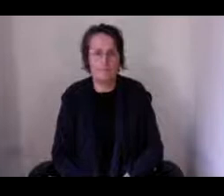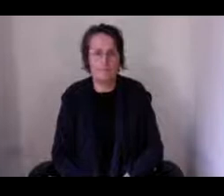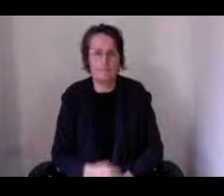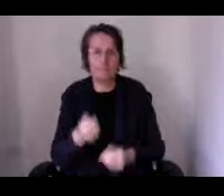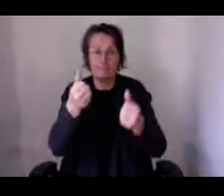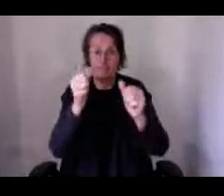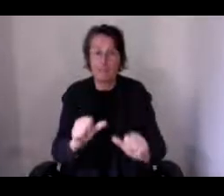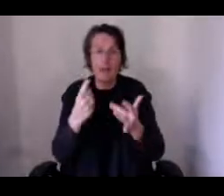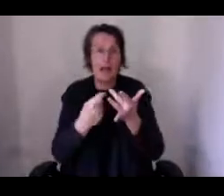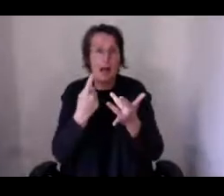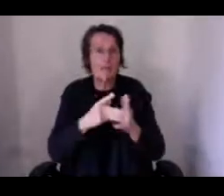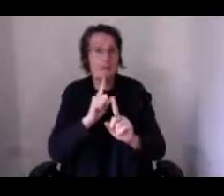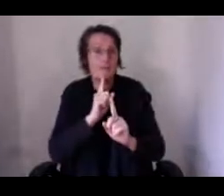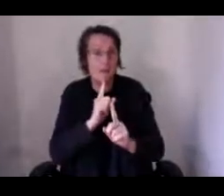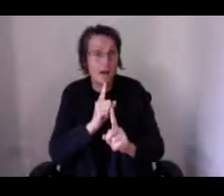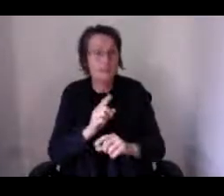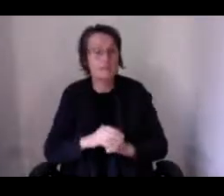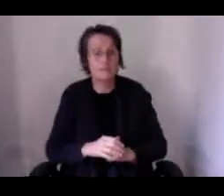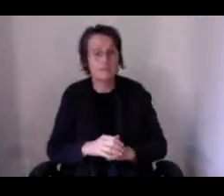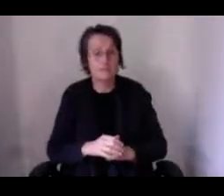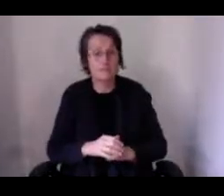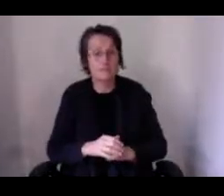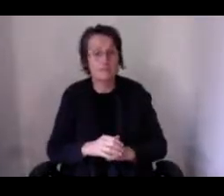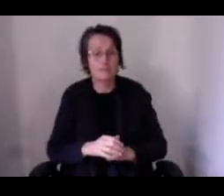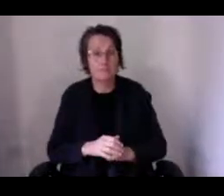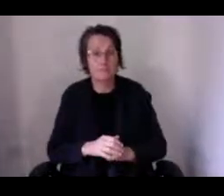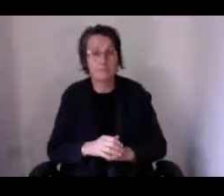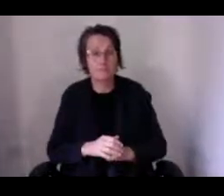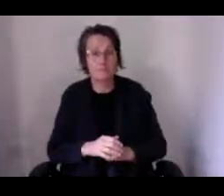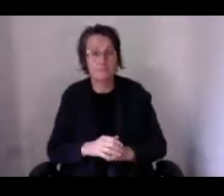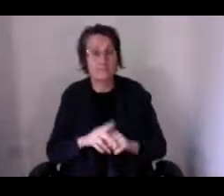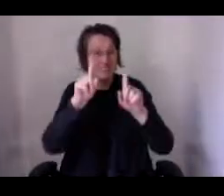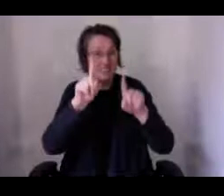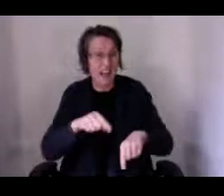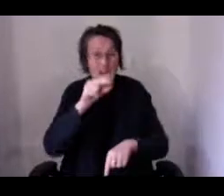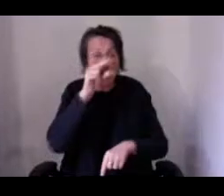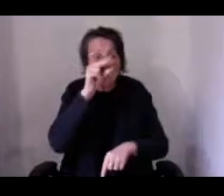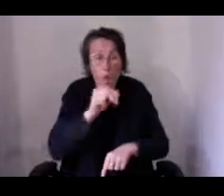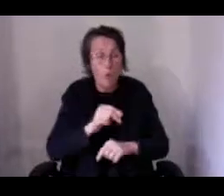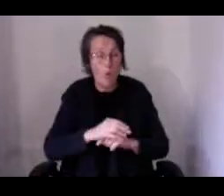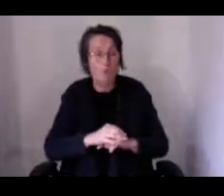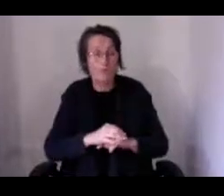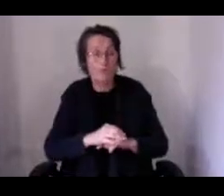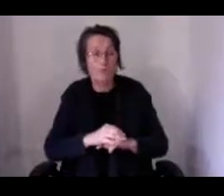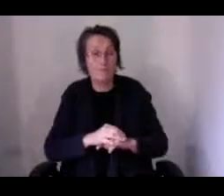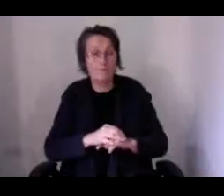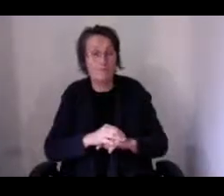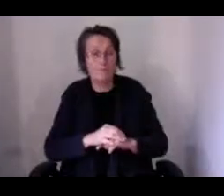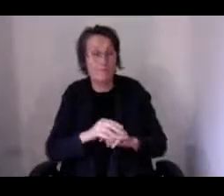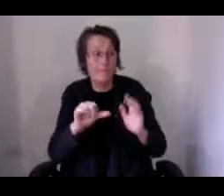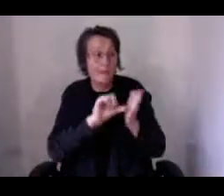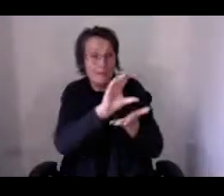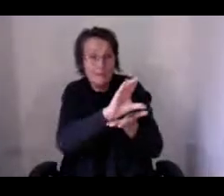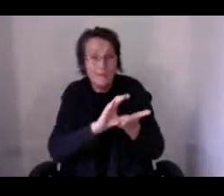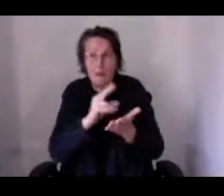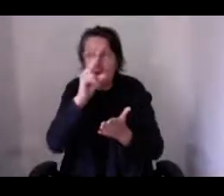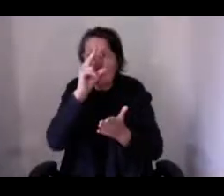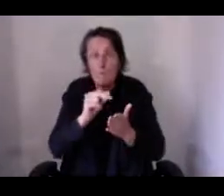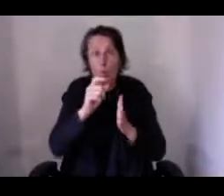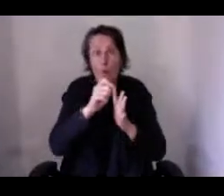gave at the beginning, is you know, just start small. Don't maybe try for a small project grant